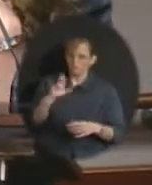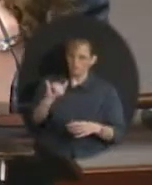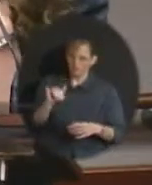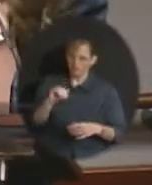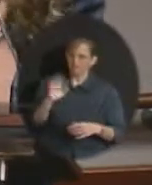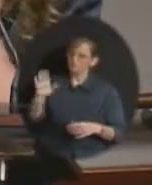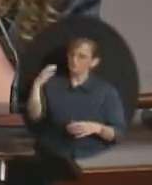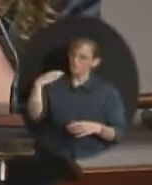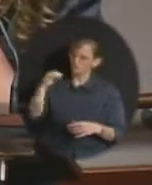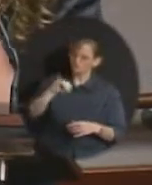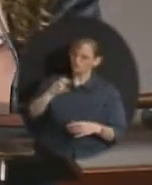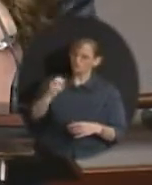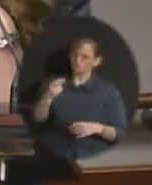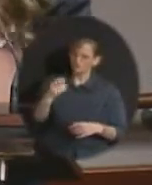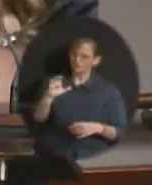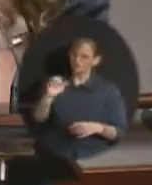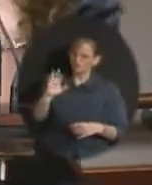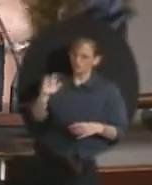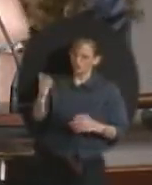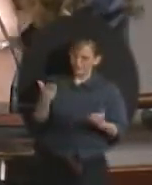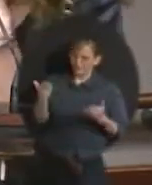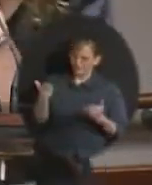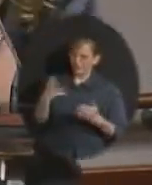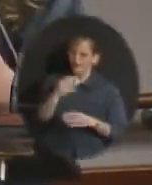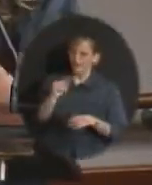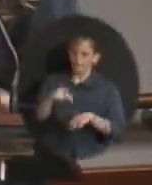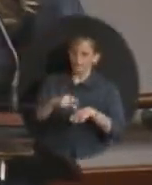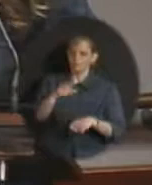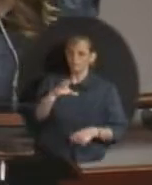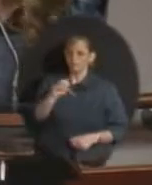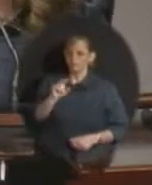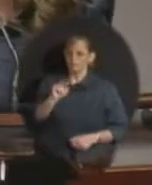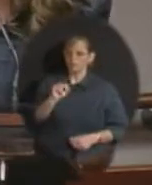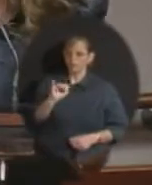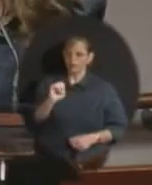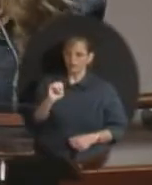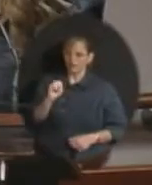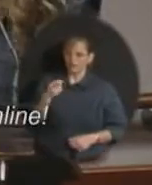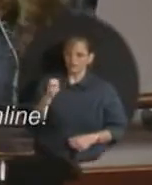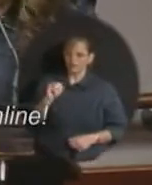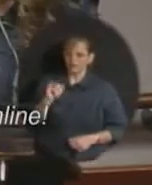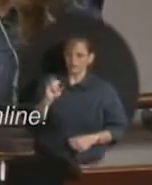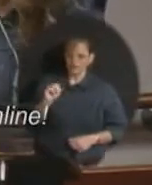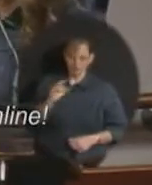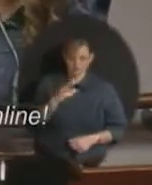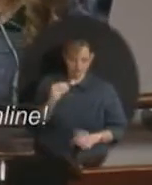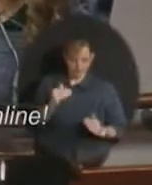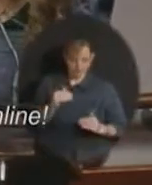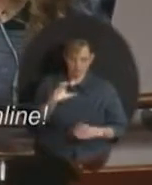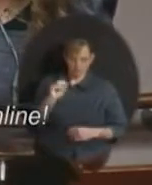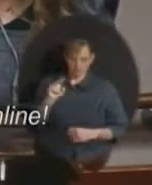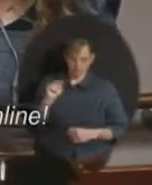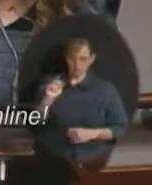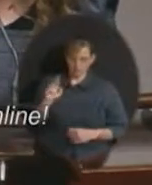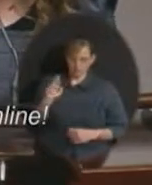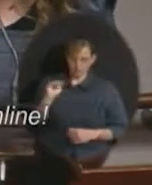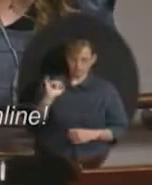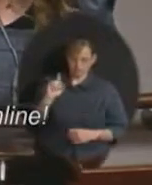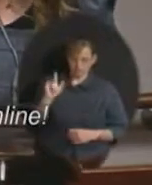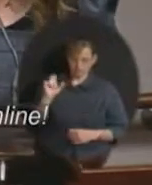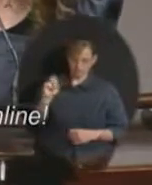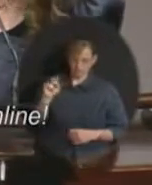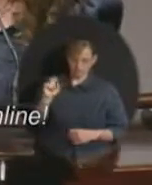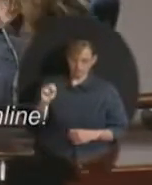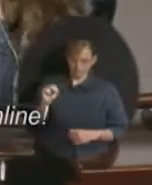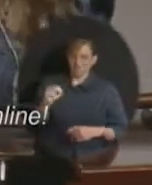Carroll here? And Principal Connie Heinen. And Connor Middleton from Olathe Northwest won the Kansas State Championship